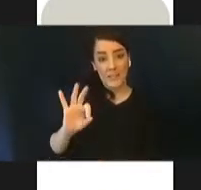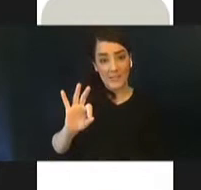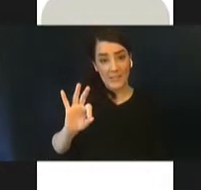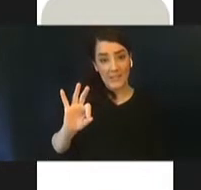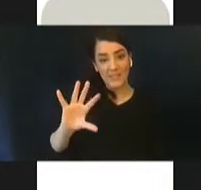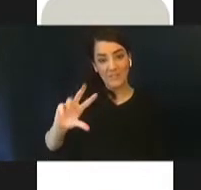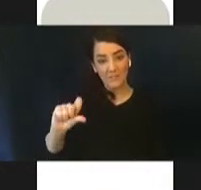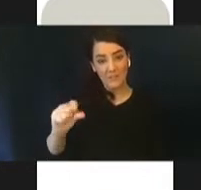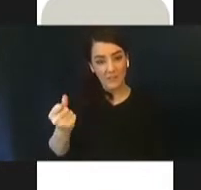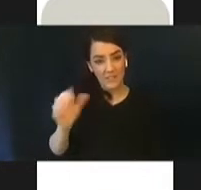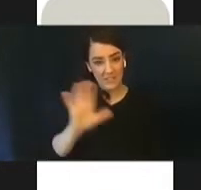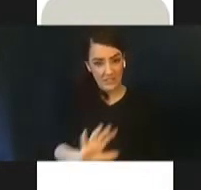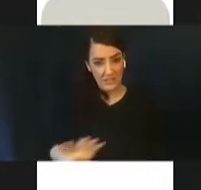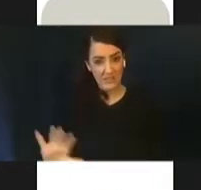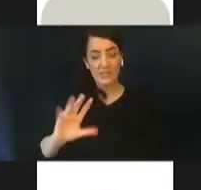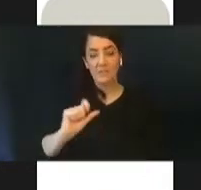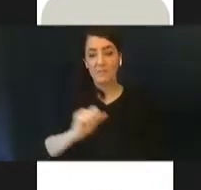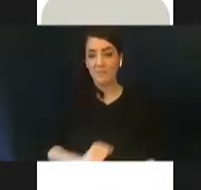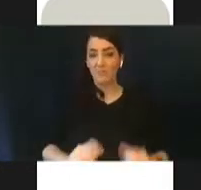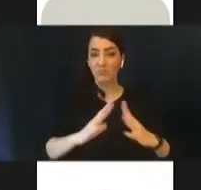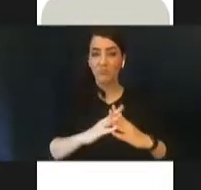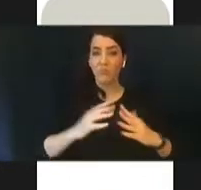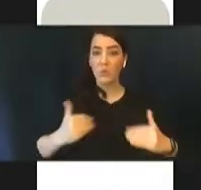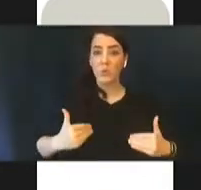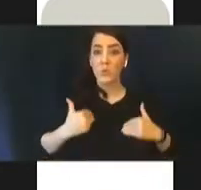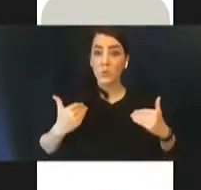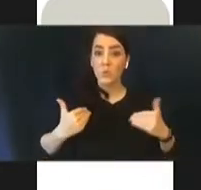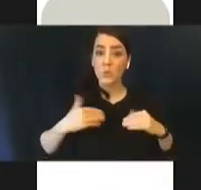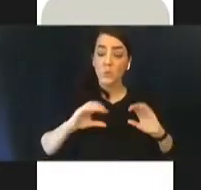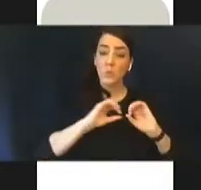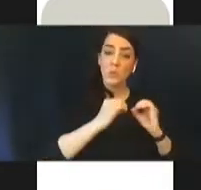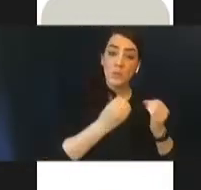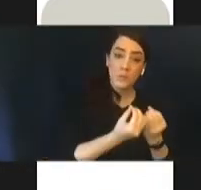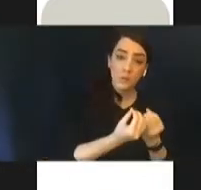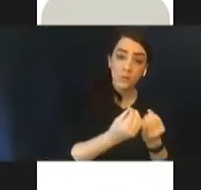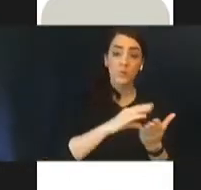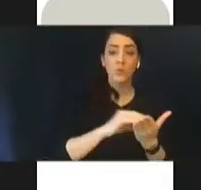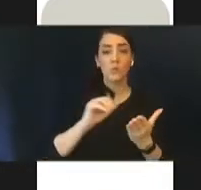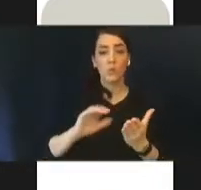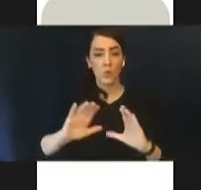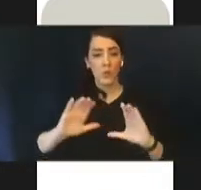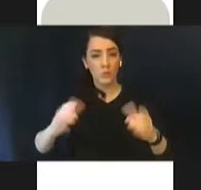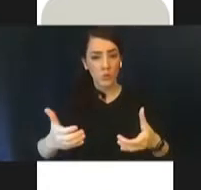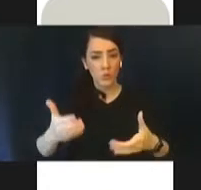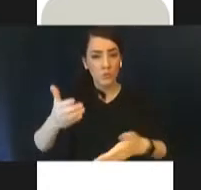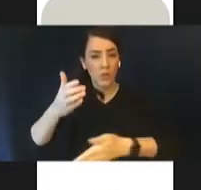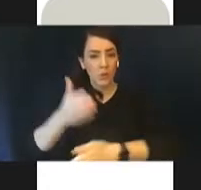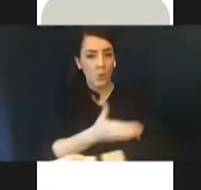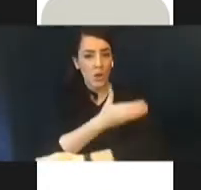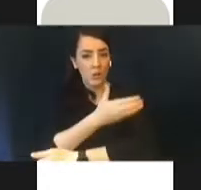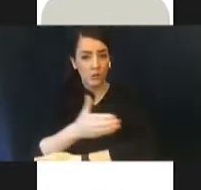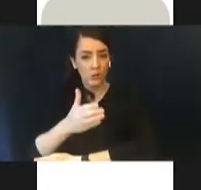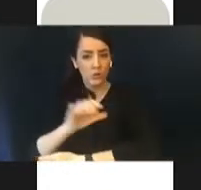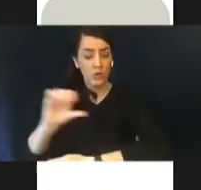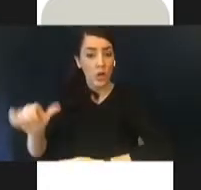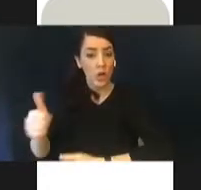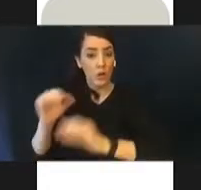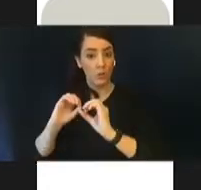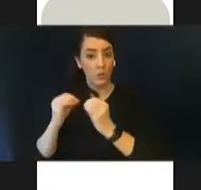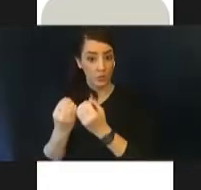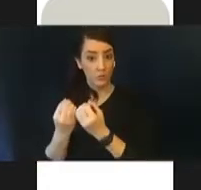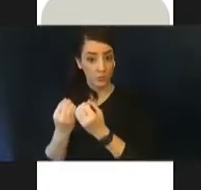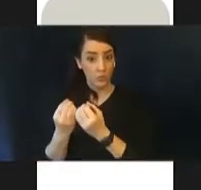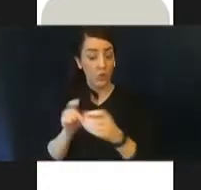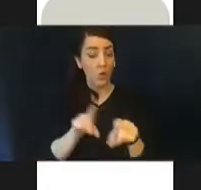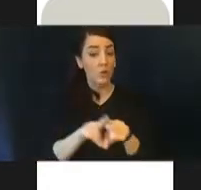founded youth organizations, student groups, choirs, and other organizations. And most notably, they founded the